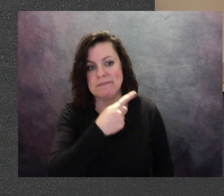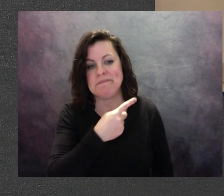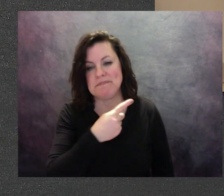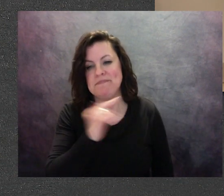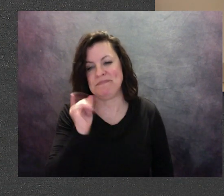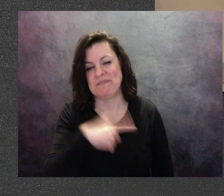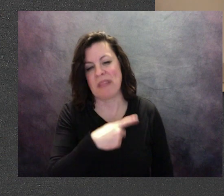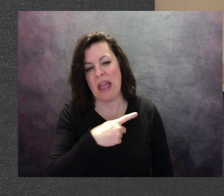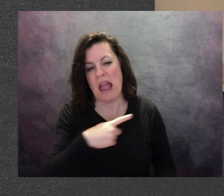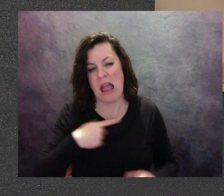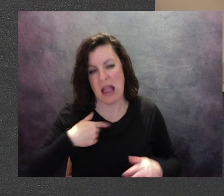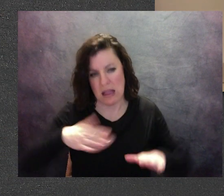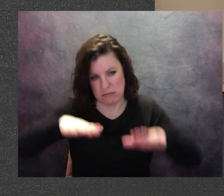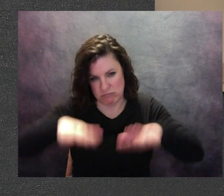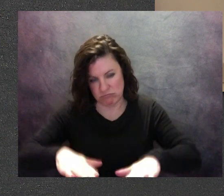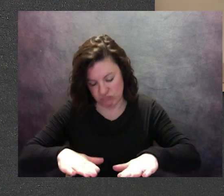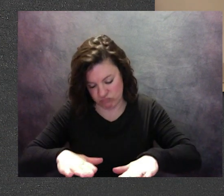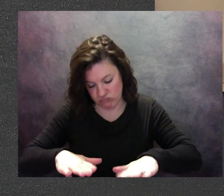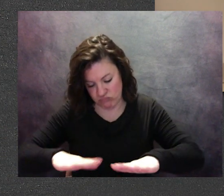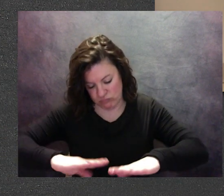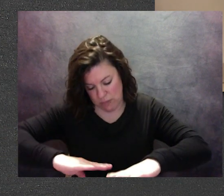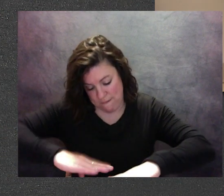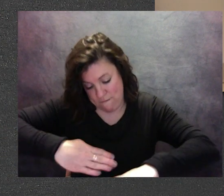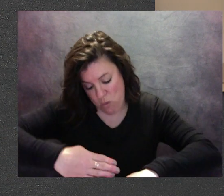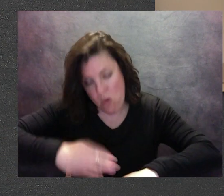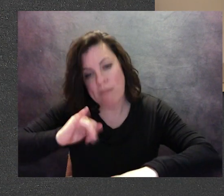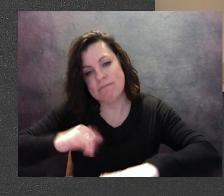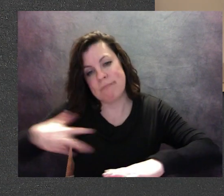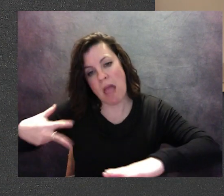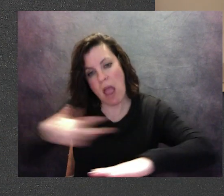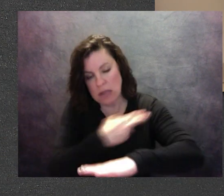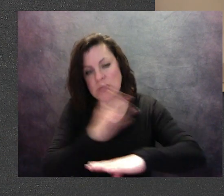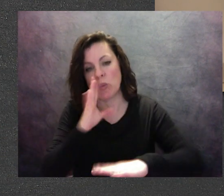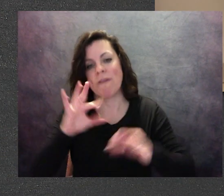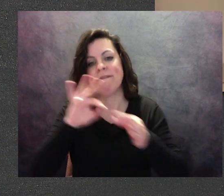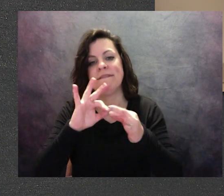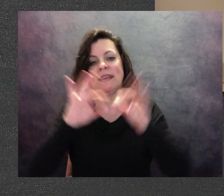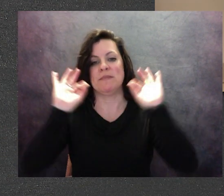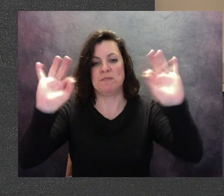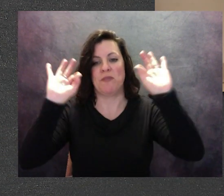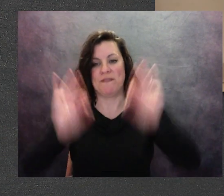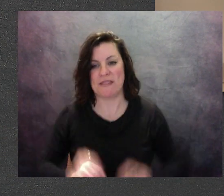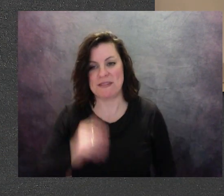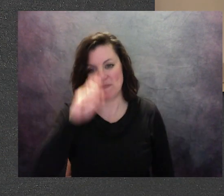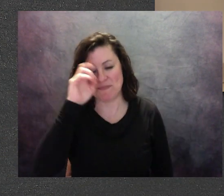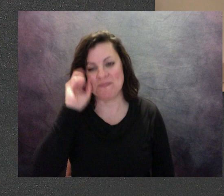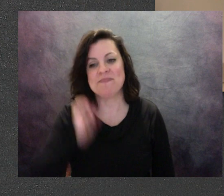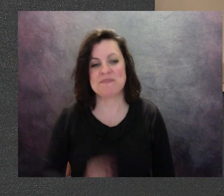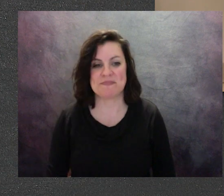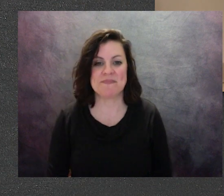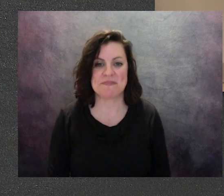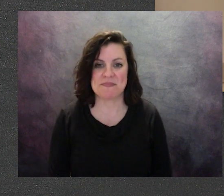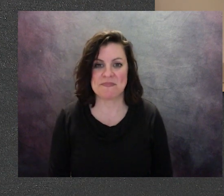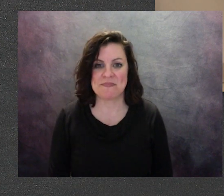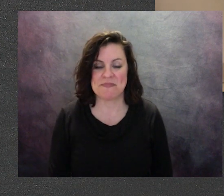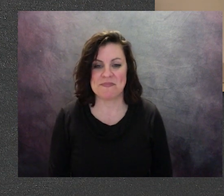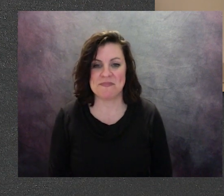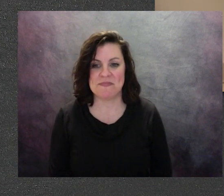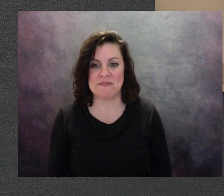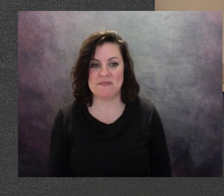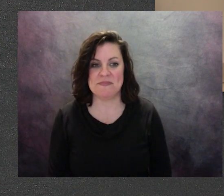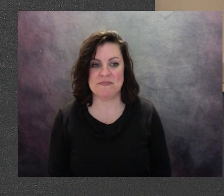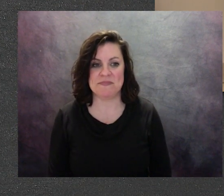see, look, there's the line that I need to cut. So it fits right in the bottom. So that's why I